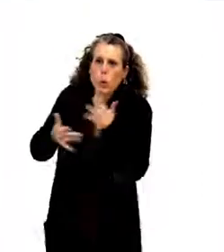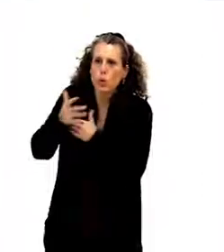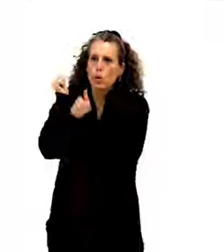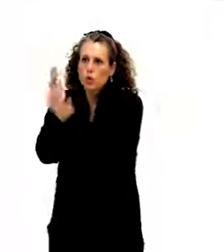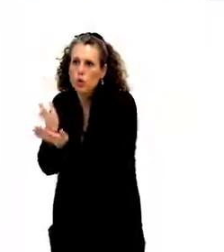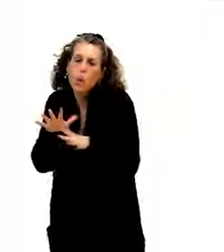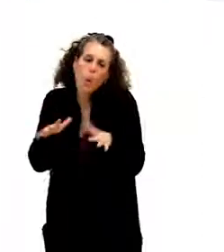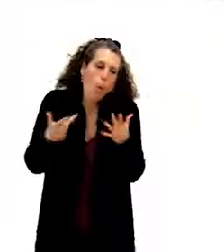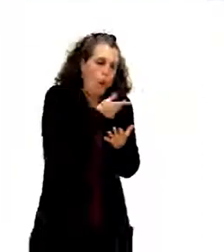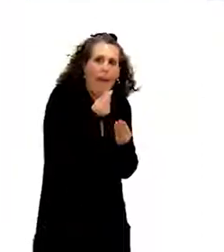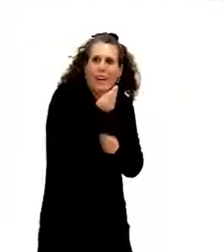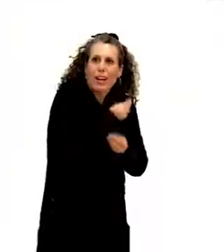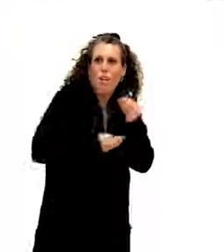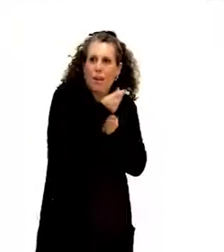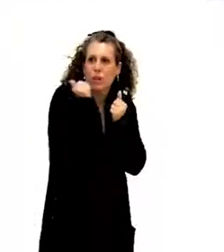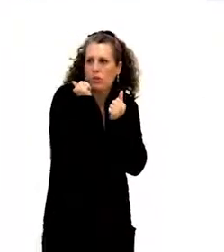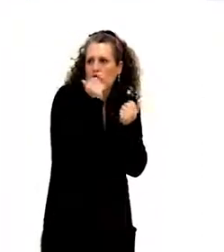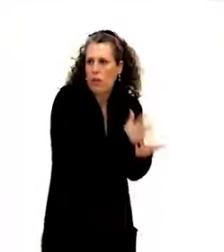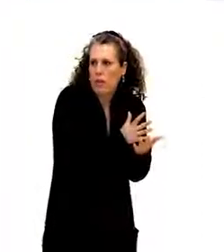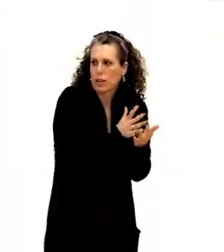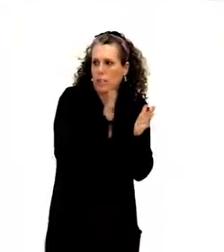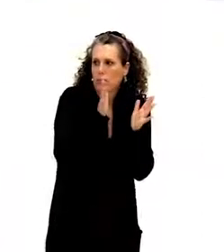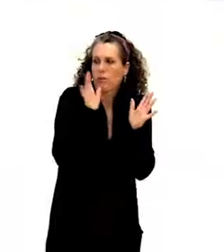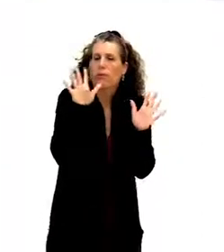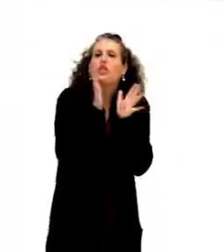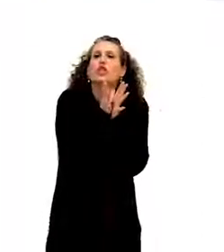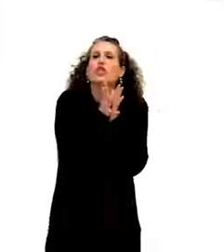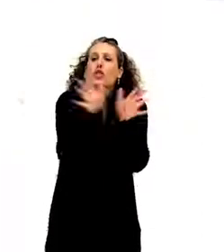economic services of general interest.